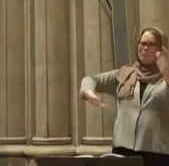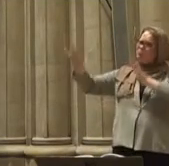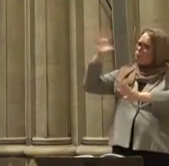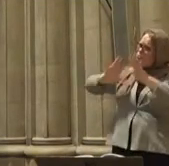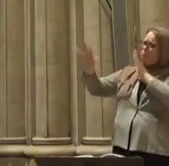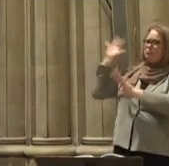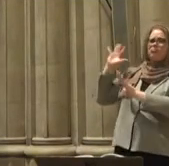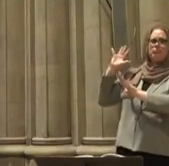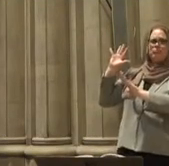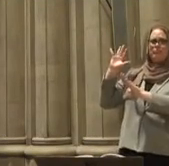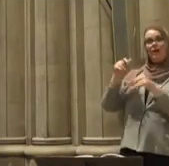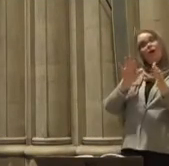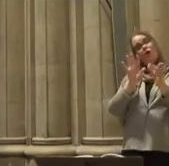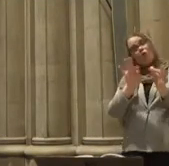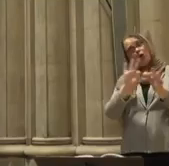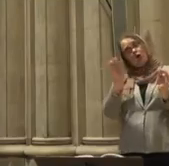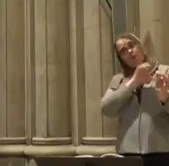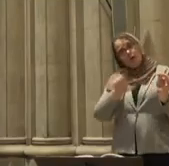The word of the Lord.